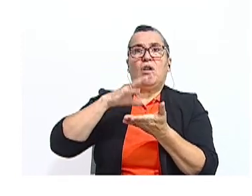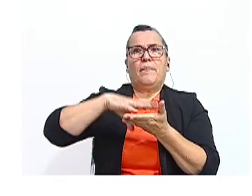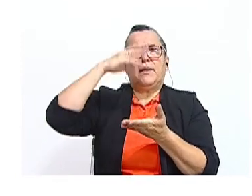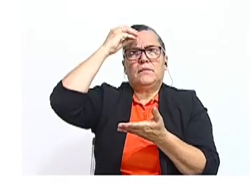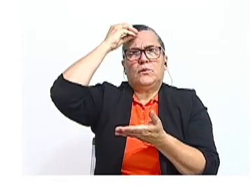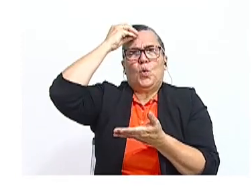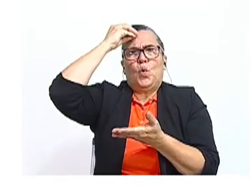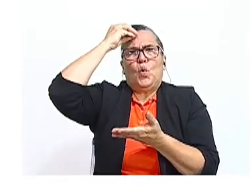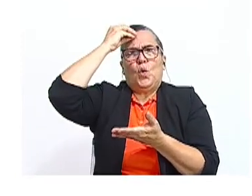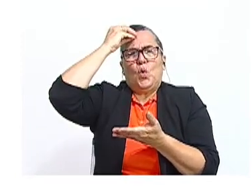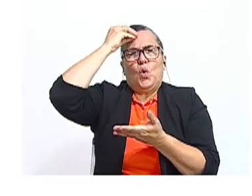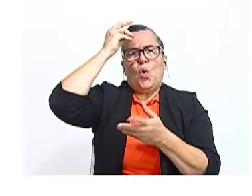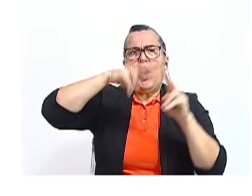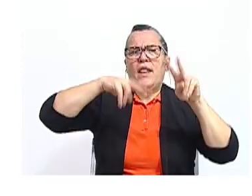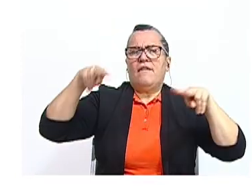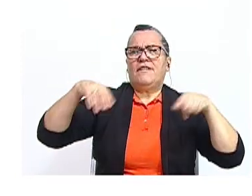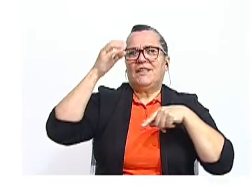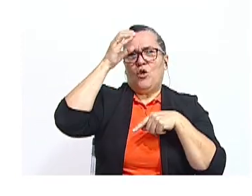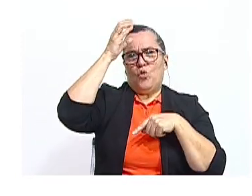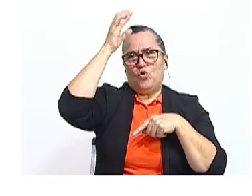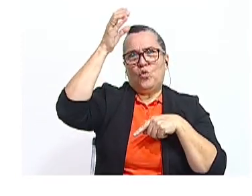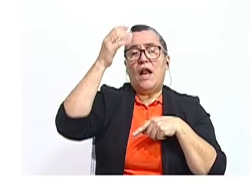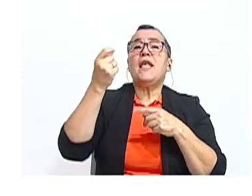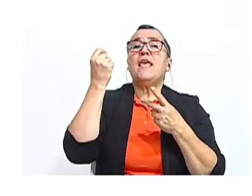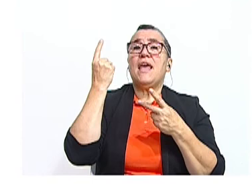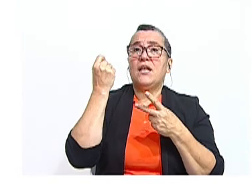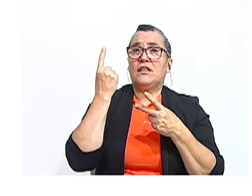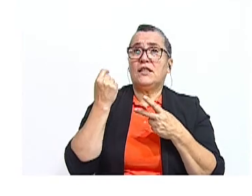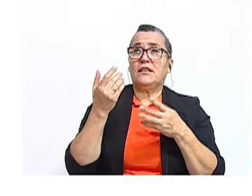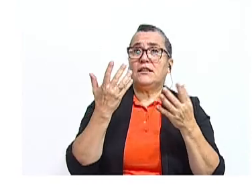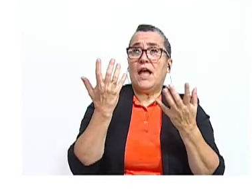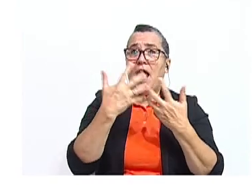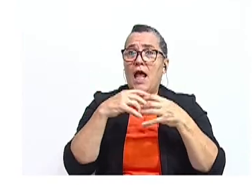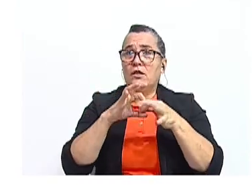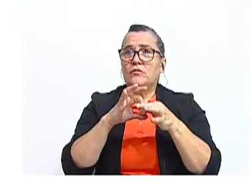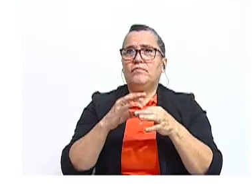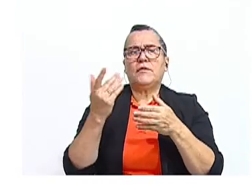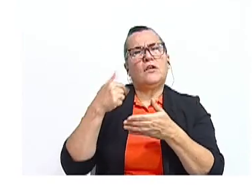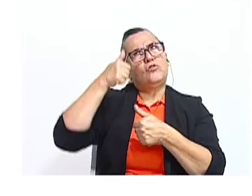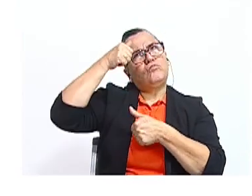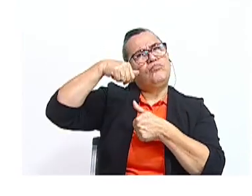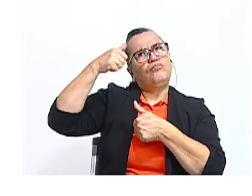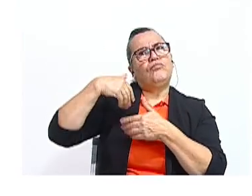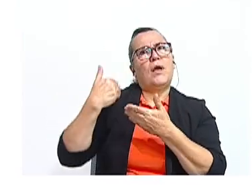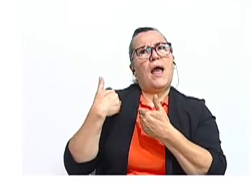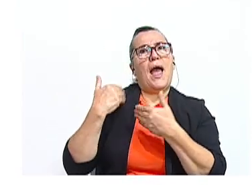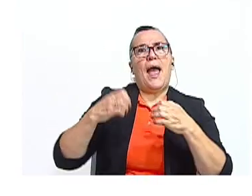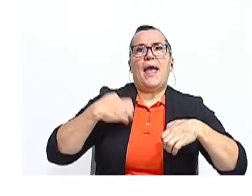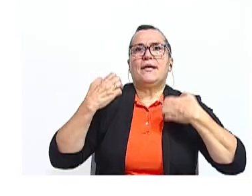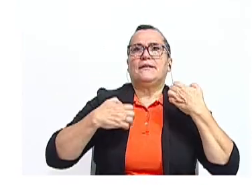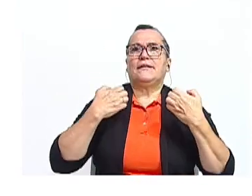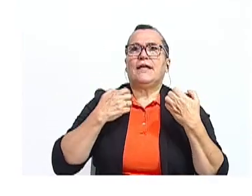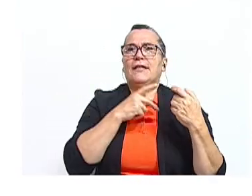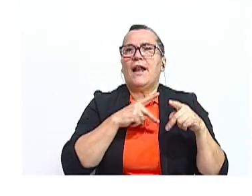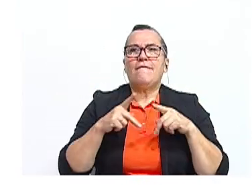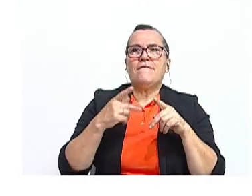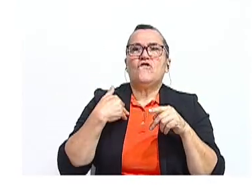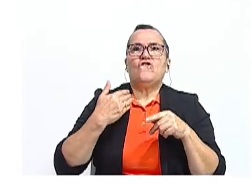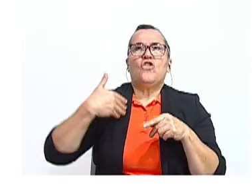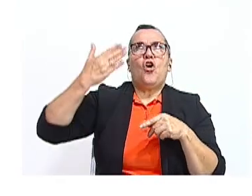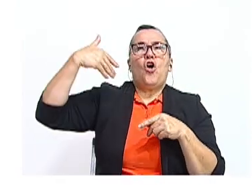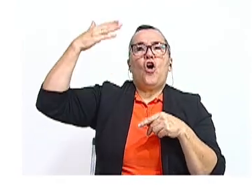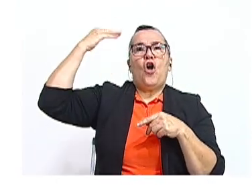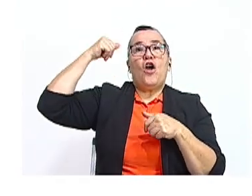lot about cultural diversity and understanding. This makes me recall a very exciting adventure I had when